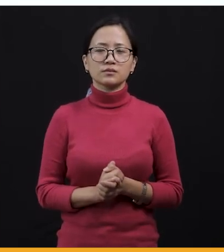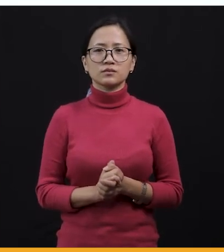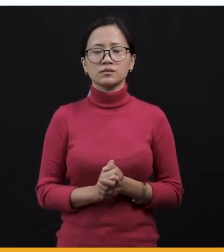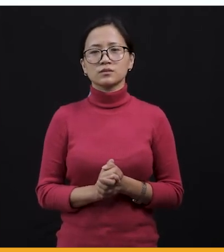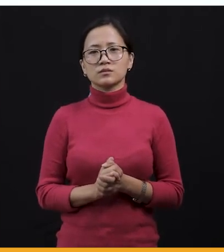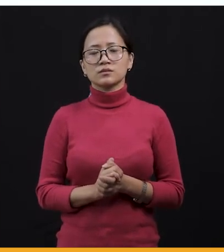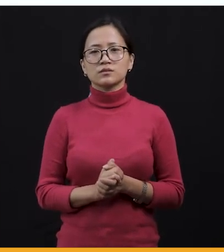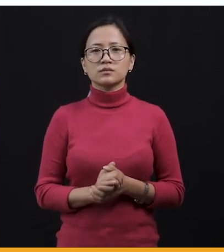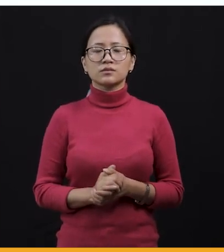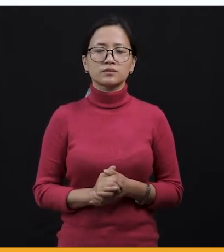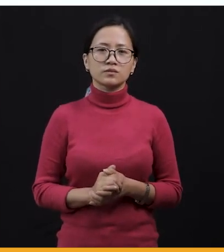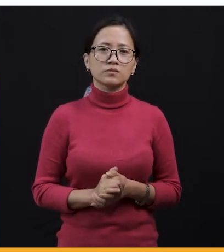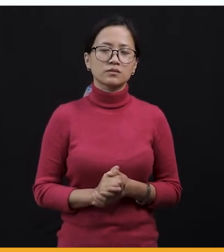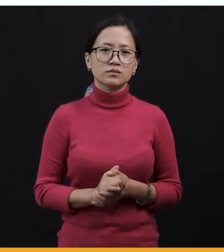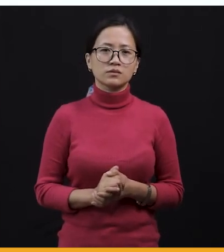biosphere reserve?